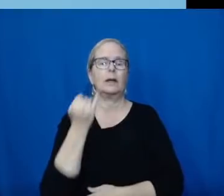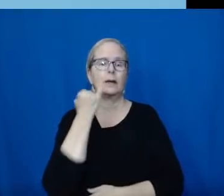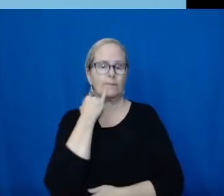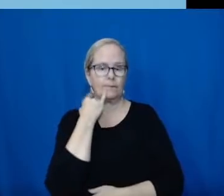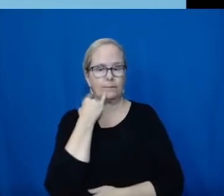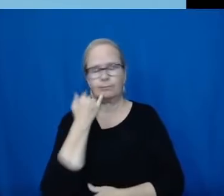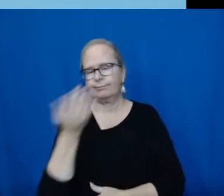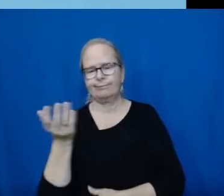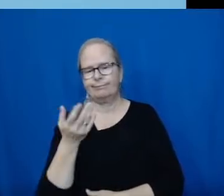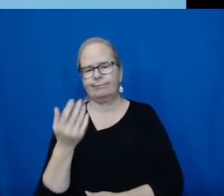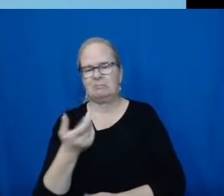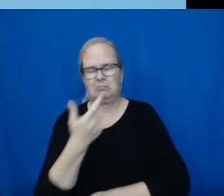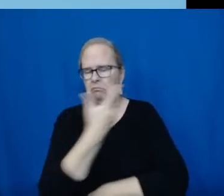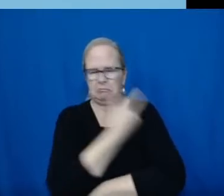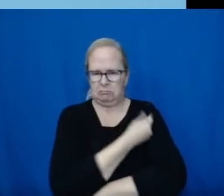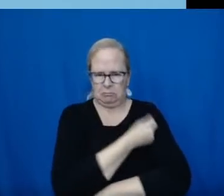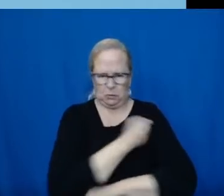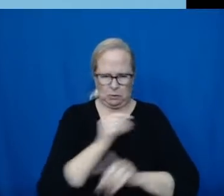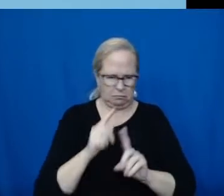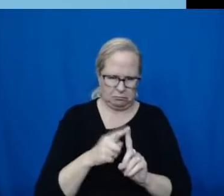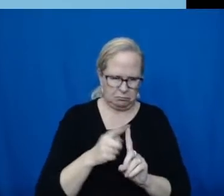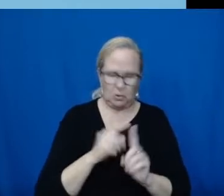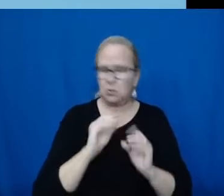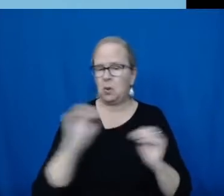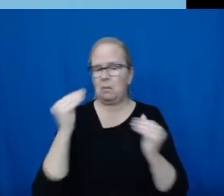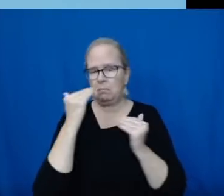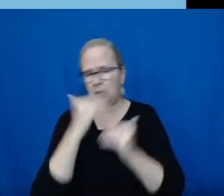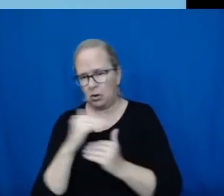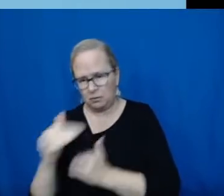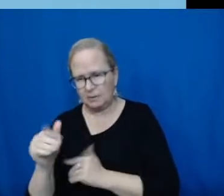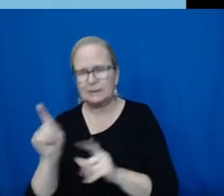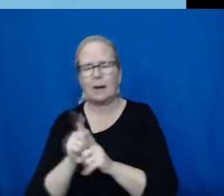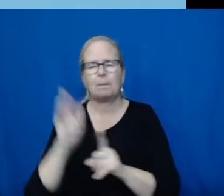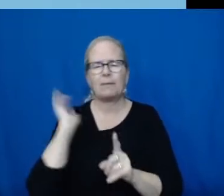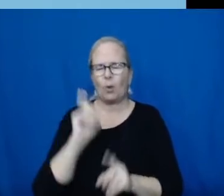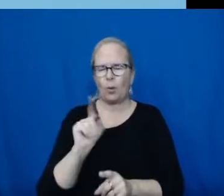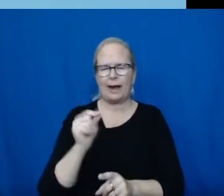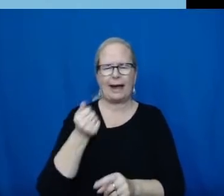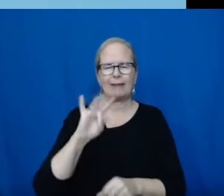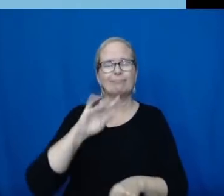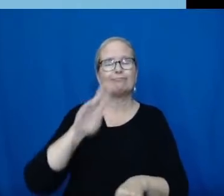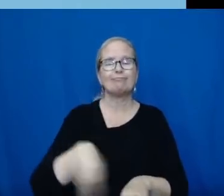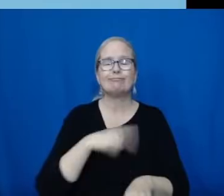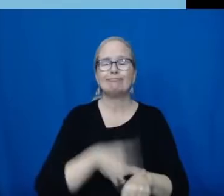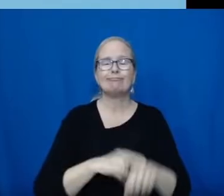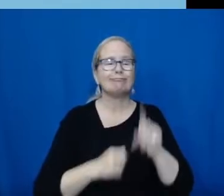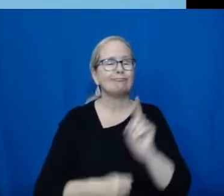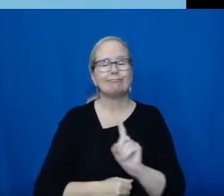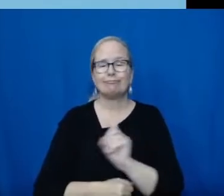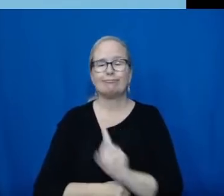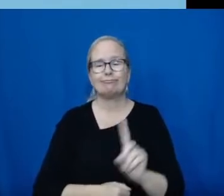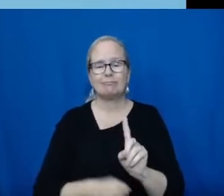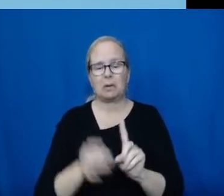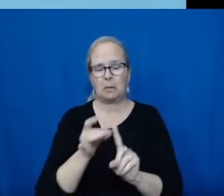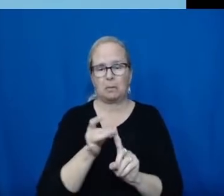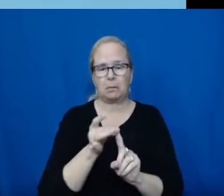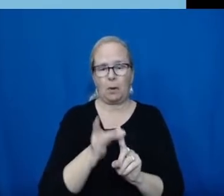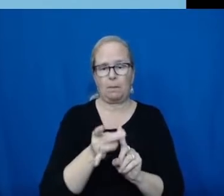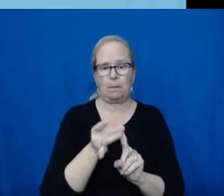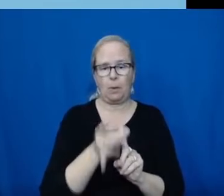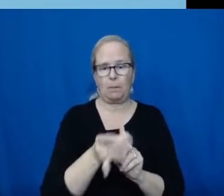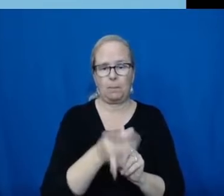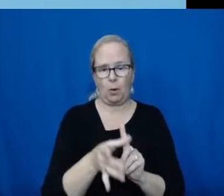infect 3 people with original variant that we have, or original strain that we had initially here. But now we have Delta